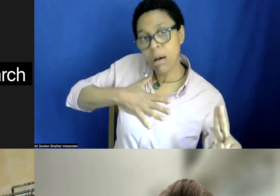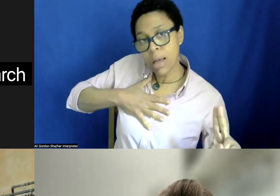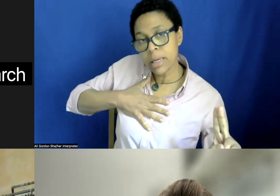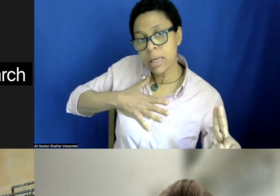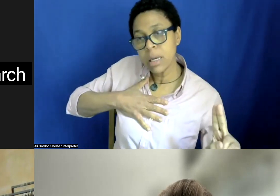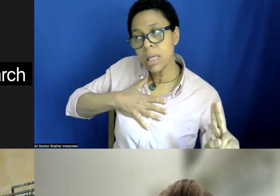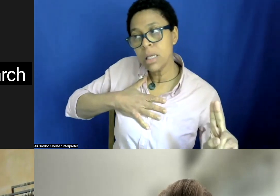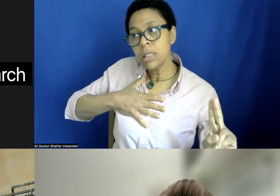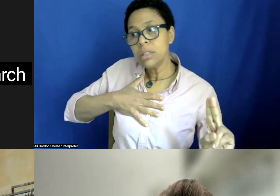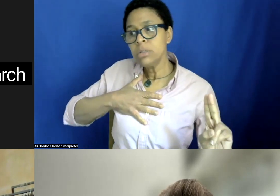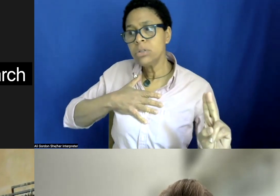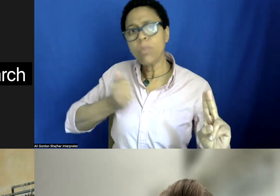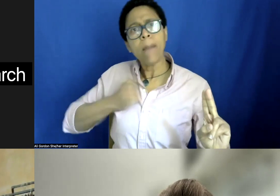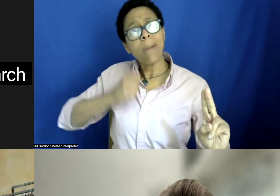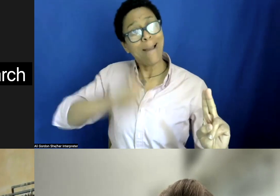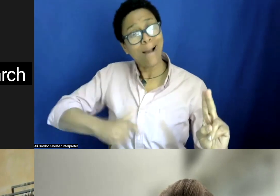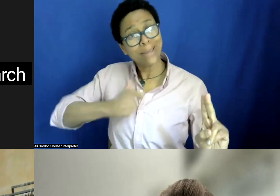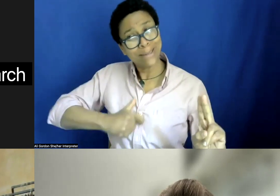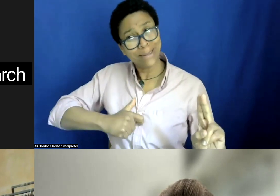carries across, and it's how we handle that.